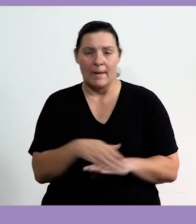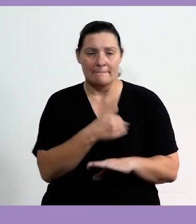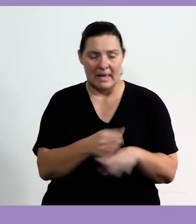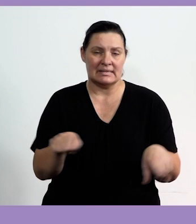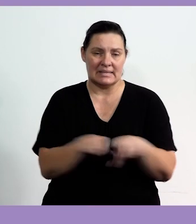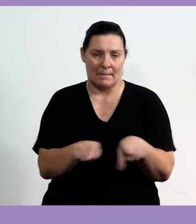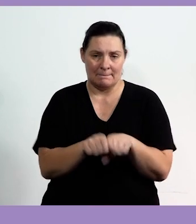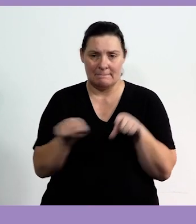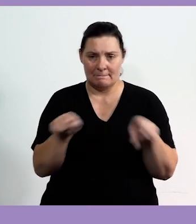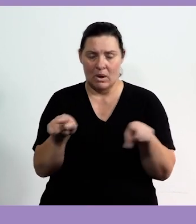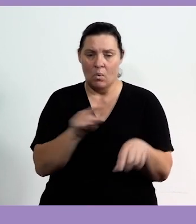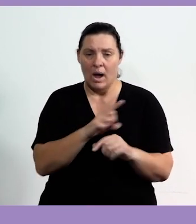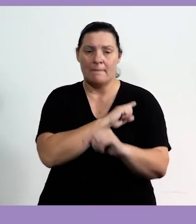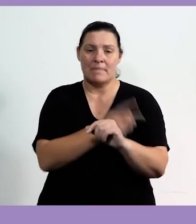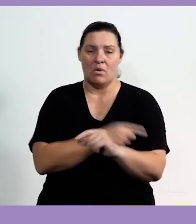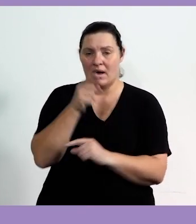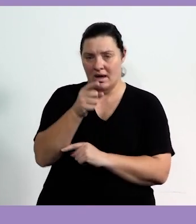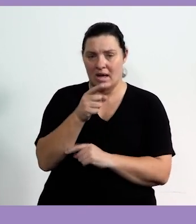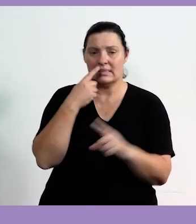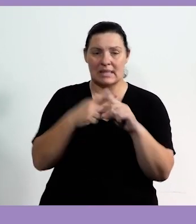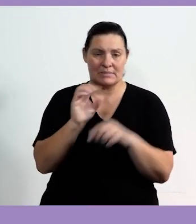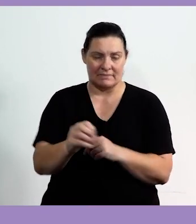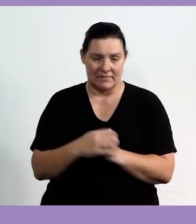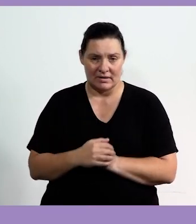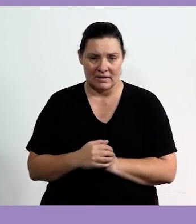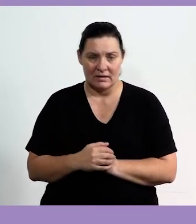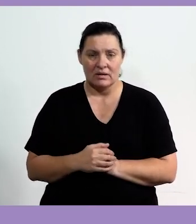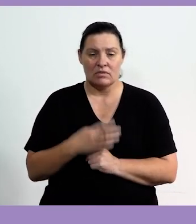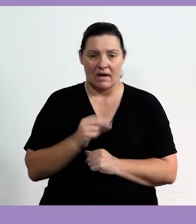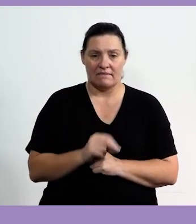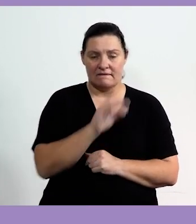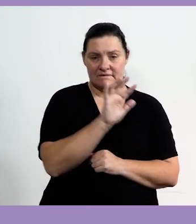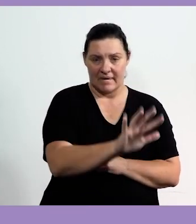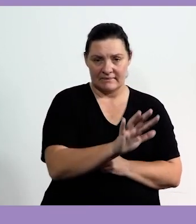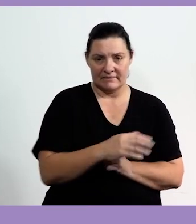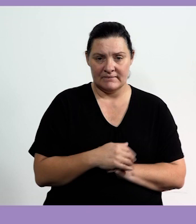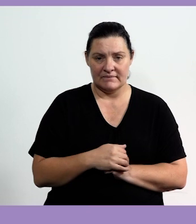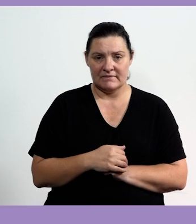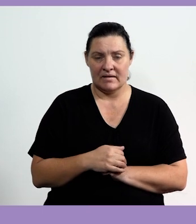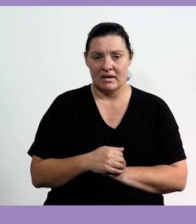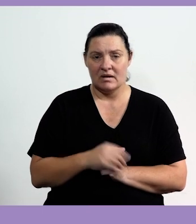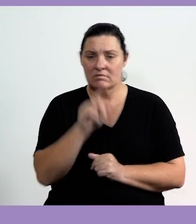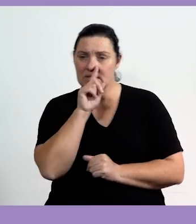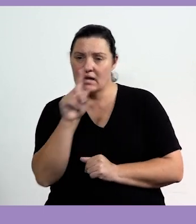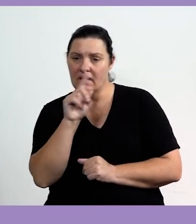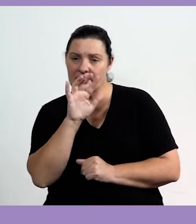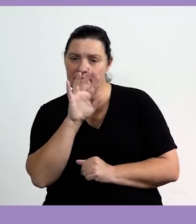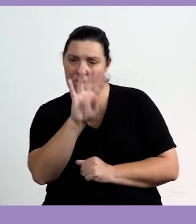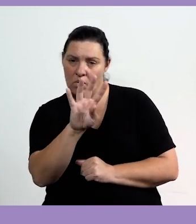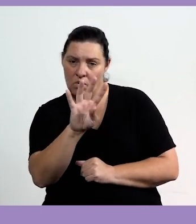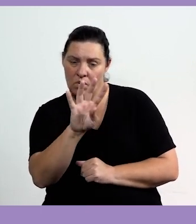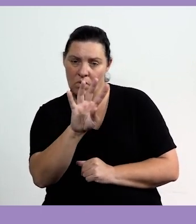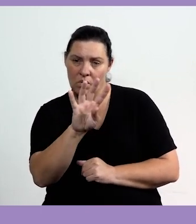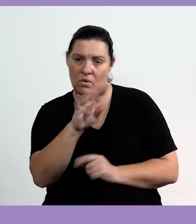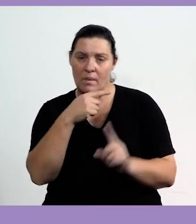look for the bases that are the same because we have powers that are being multiplied. So we have 5, and I'm going